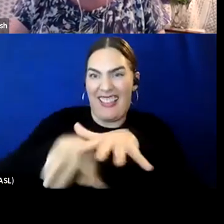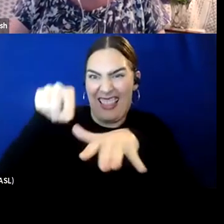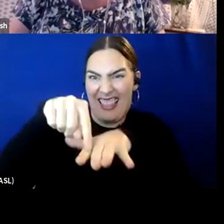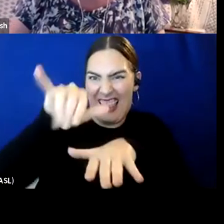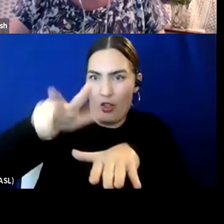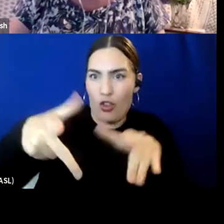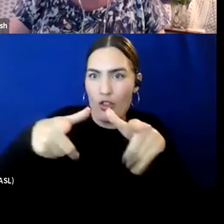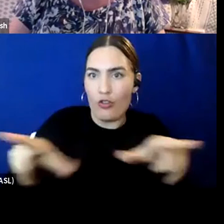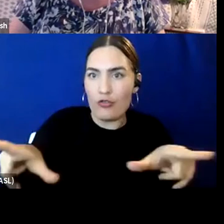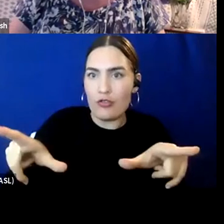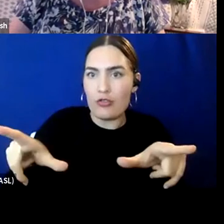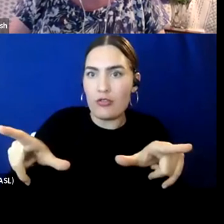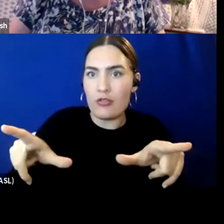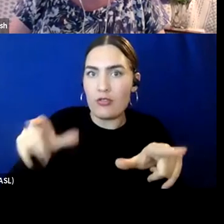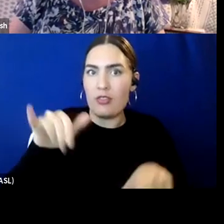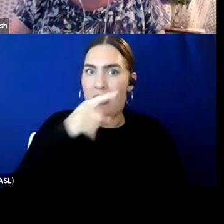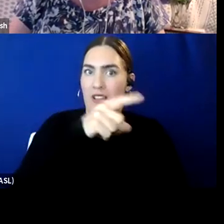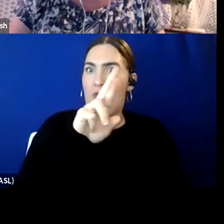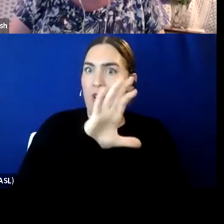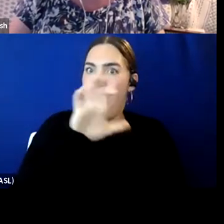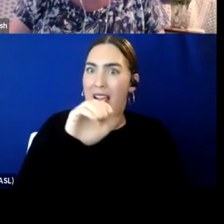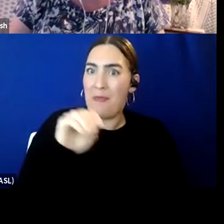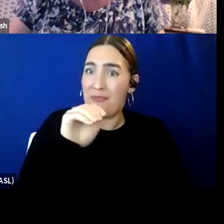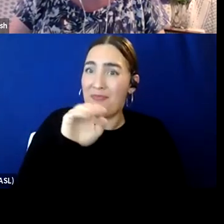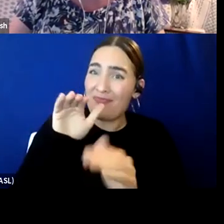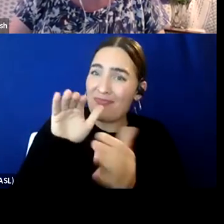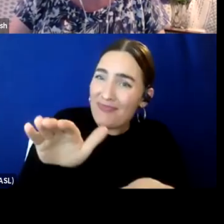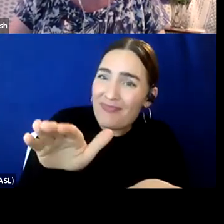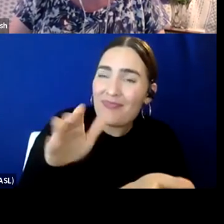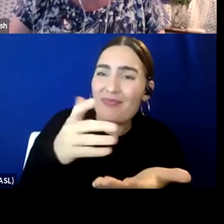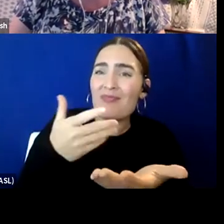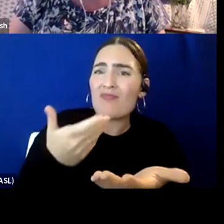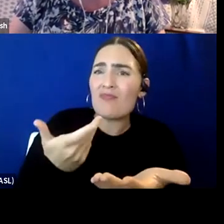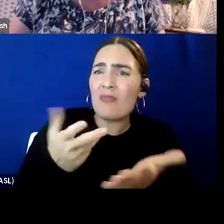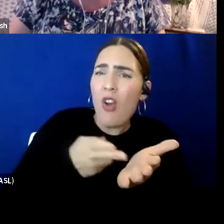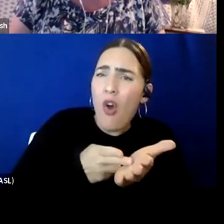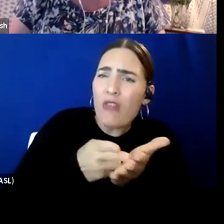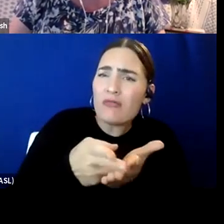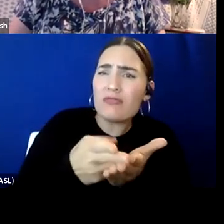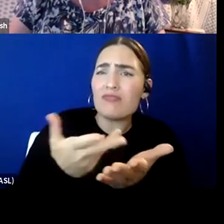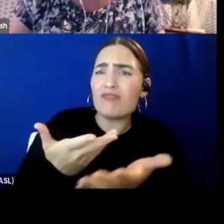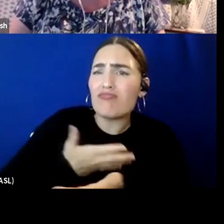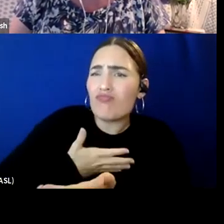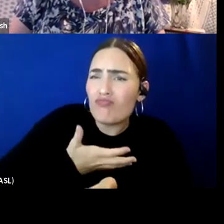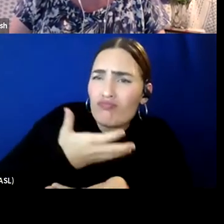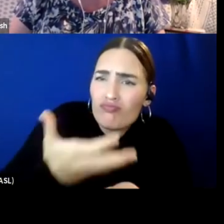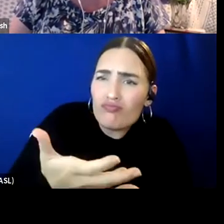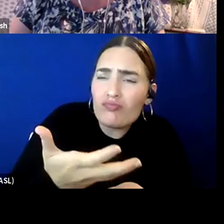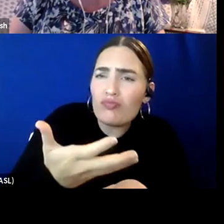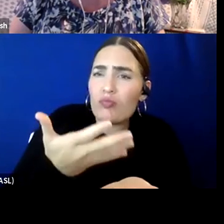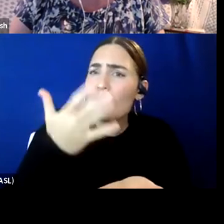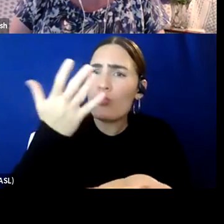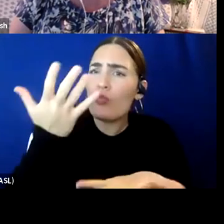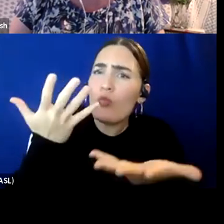M. gave me was to actually very honestly, very earthly answer the question, what do you hear?